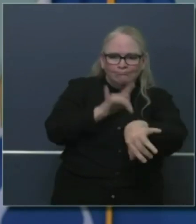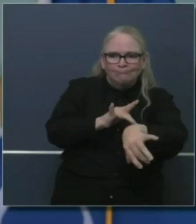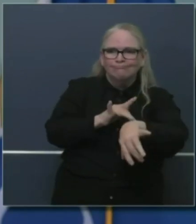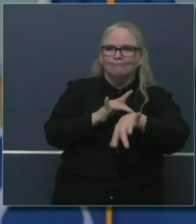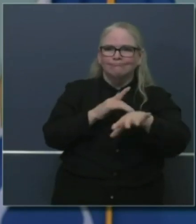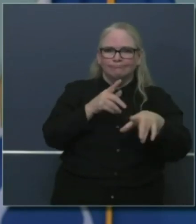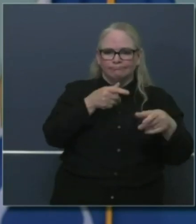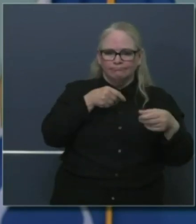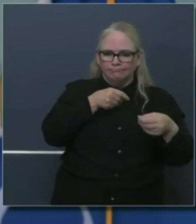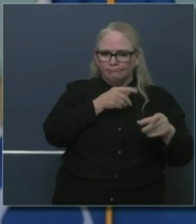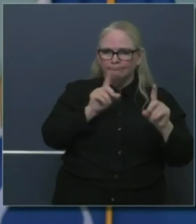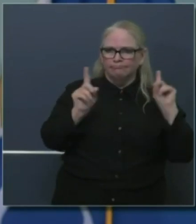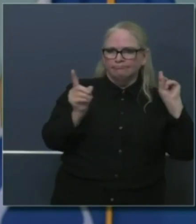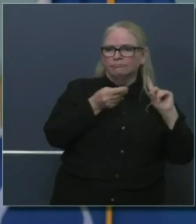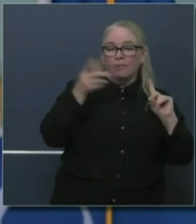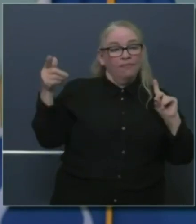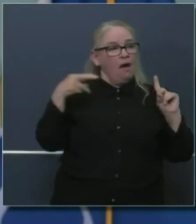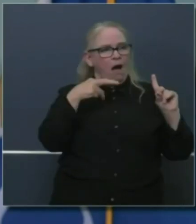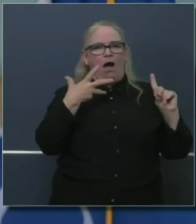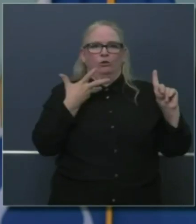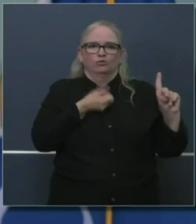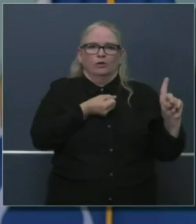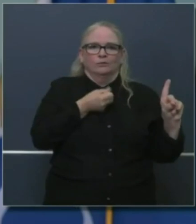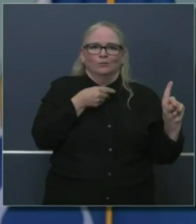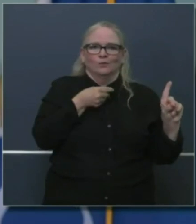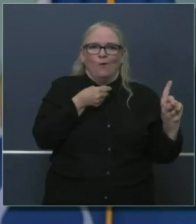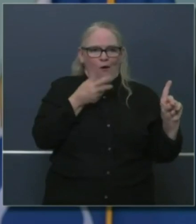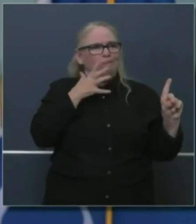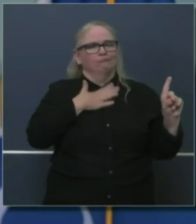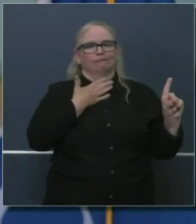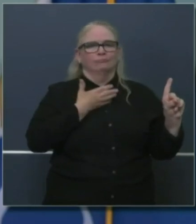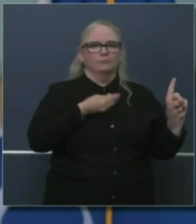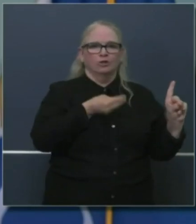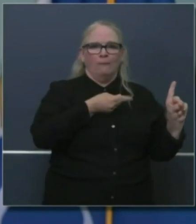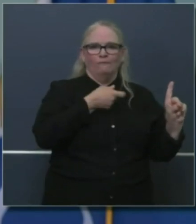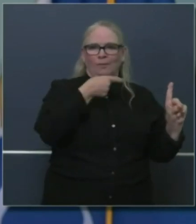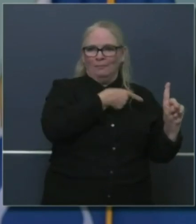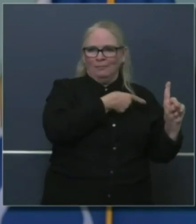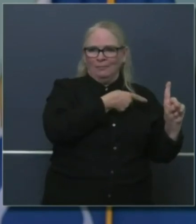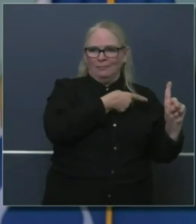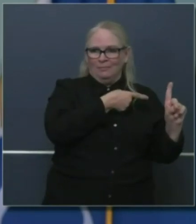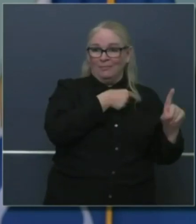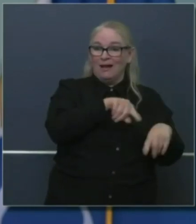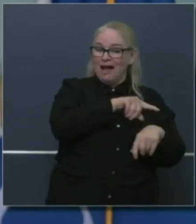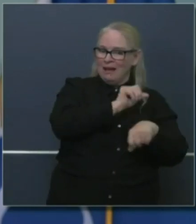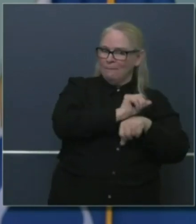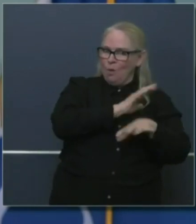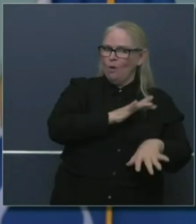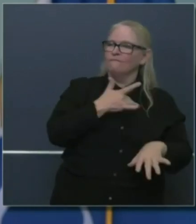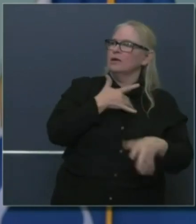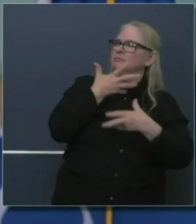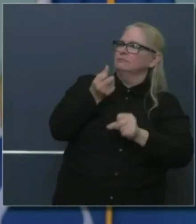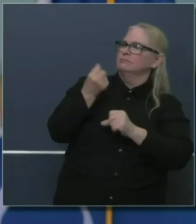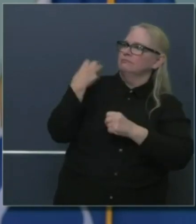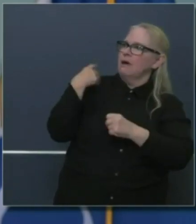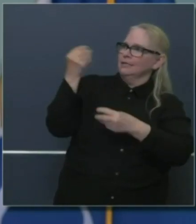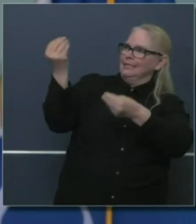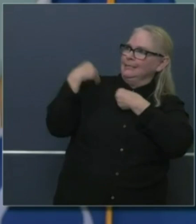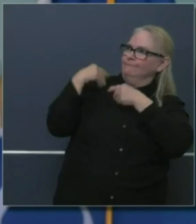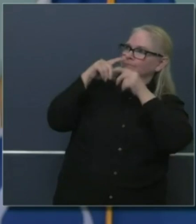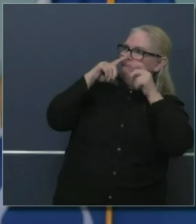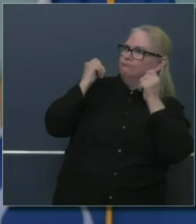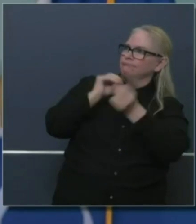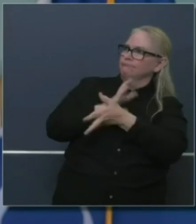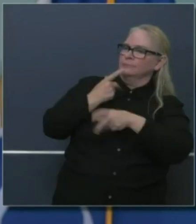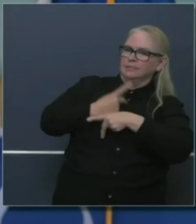allow people to feel safe and protected. Those are the employees, not just, again, customers. So those checklists, we think, also could be very